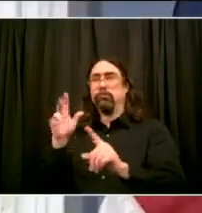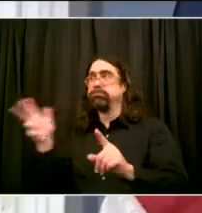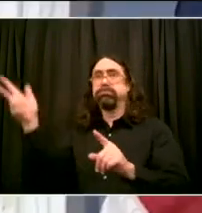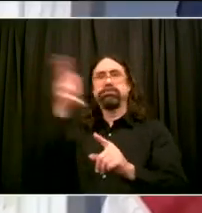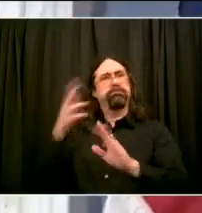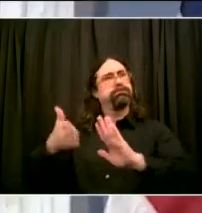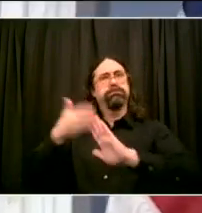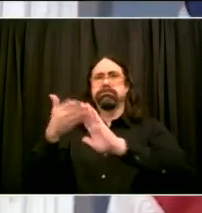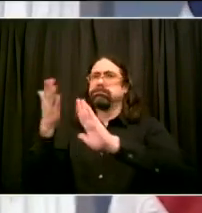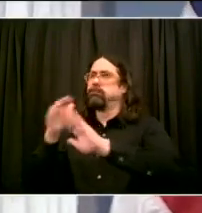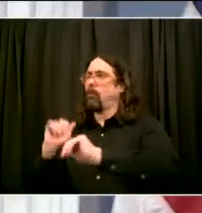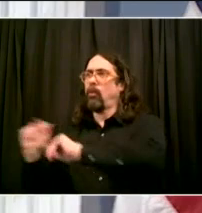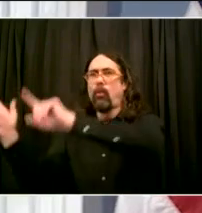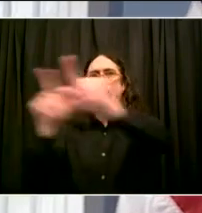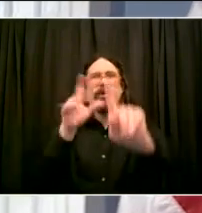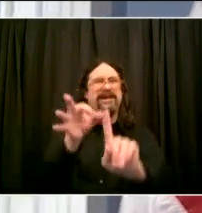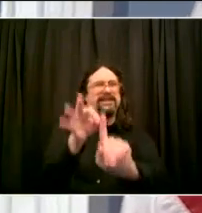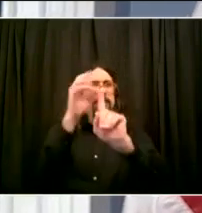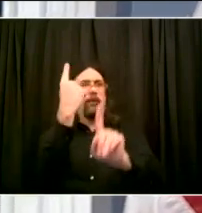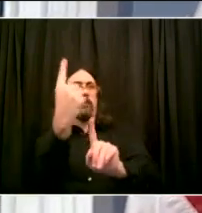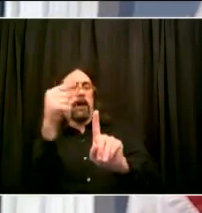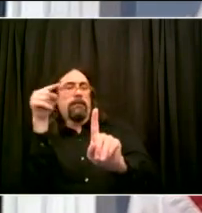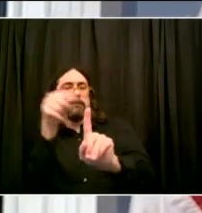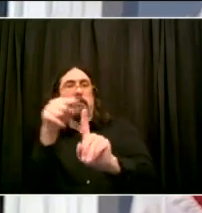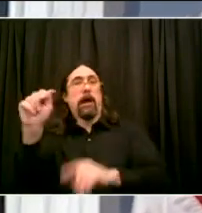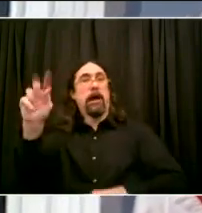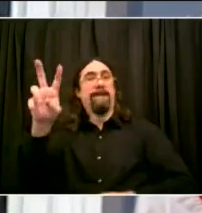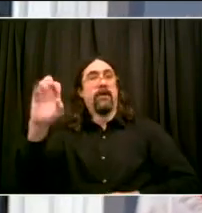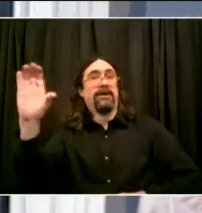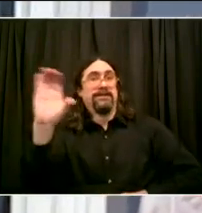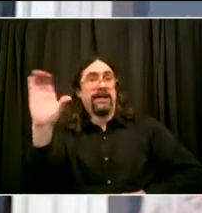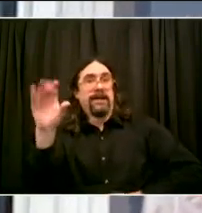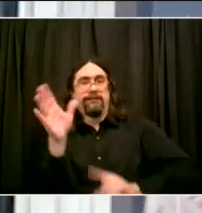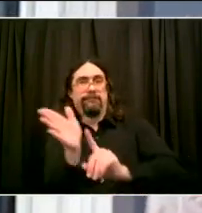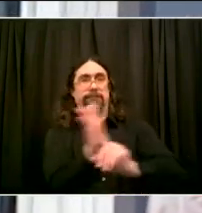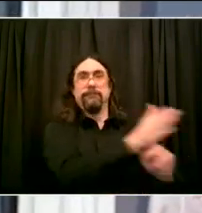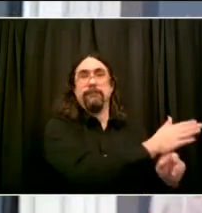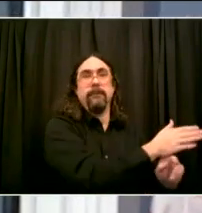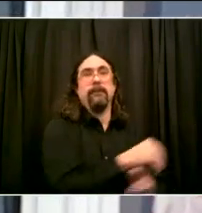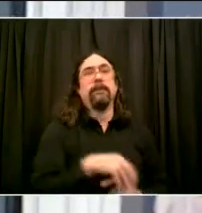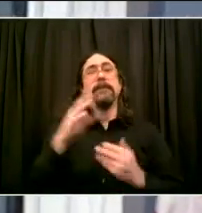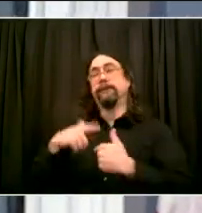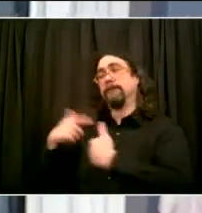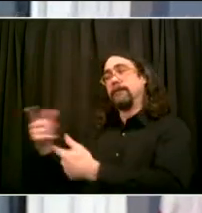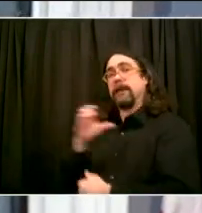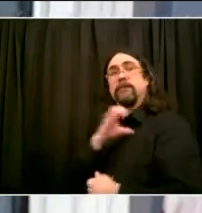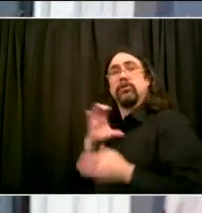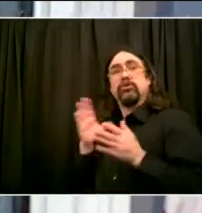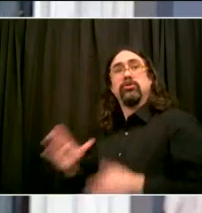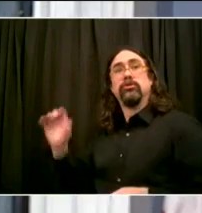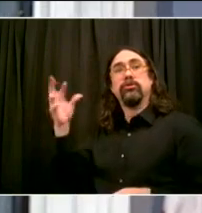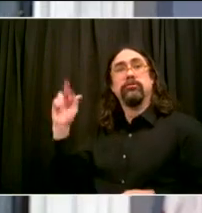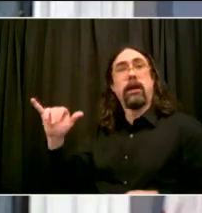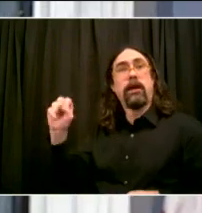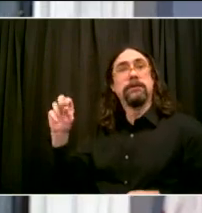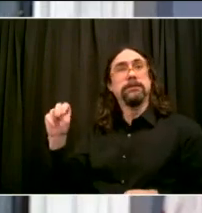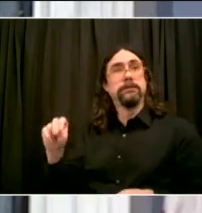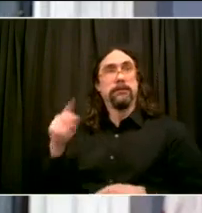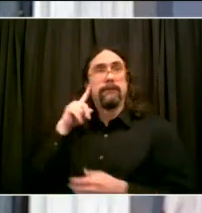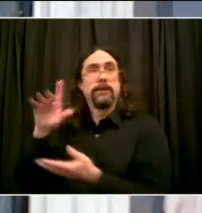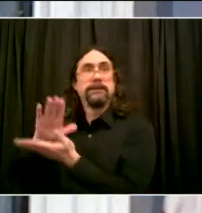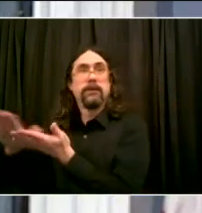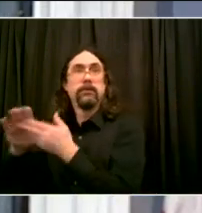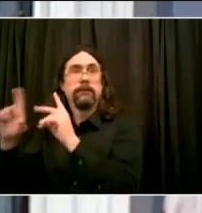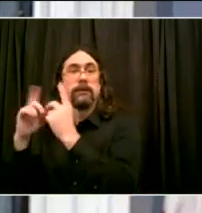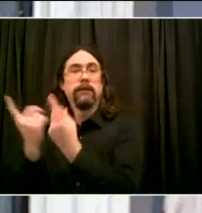Thank you, Mayor. Yes, I'm very proud of the work of the department. The men and women of sanitation did a great job. All of our frontline field